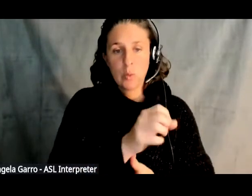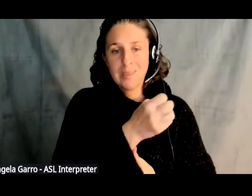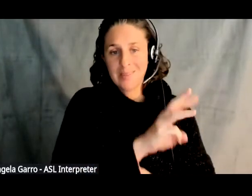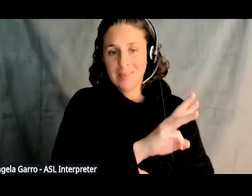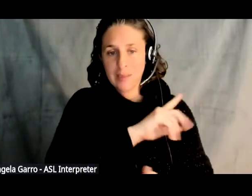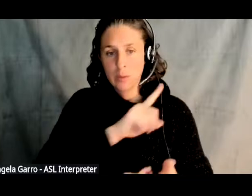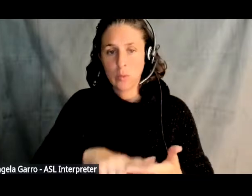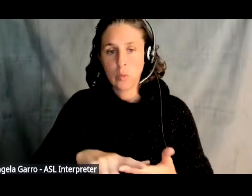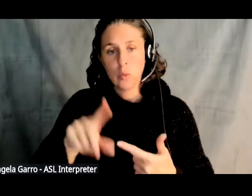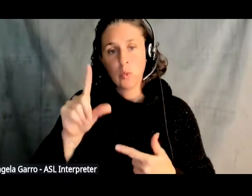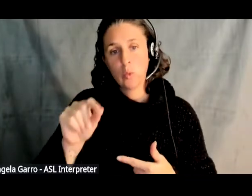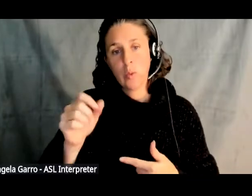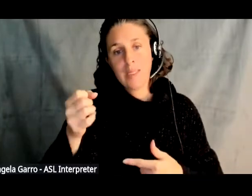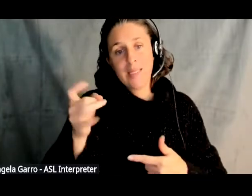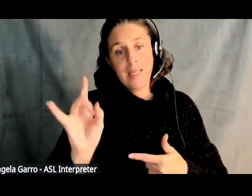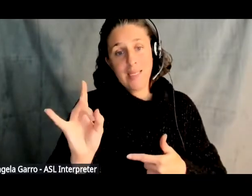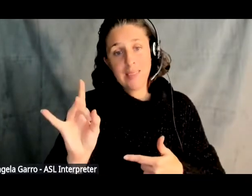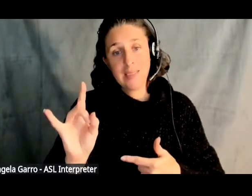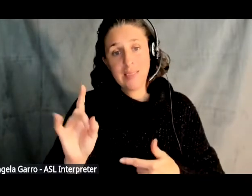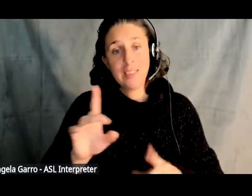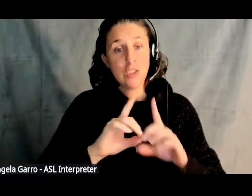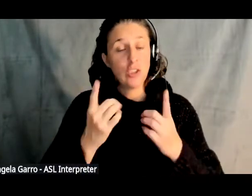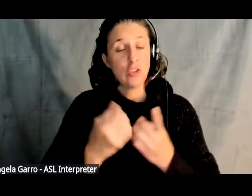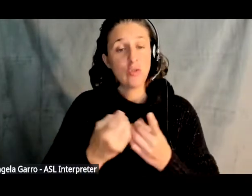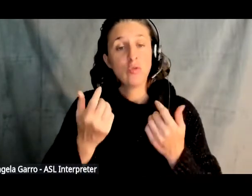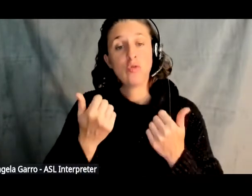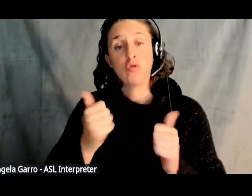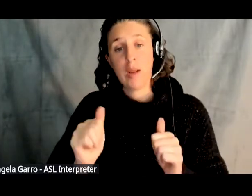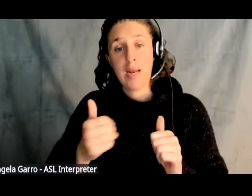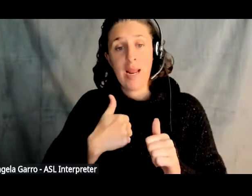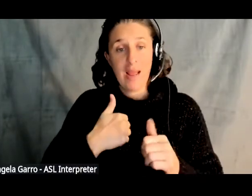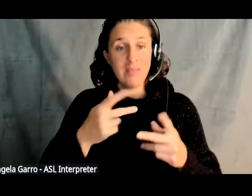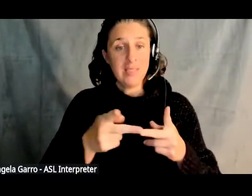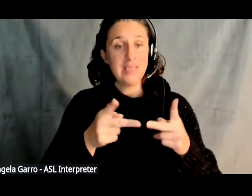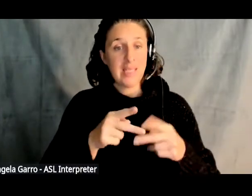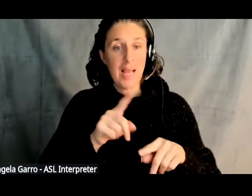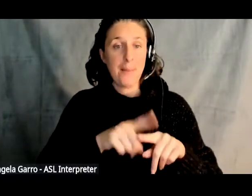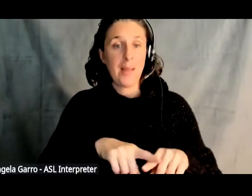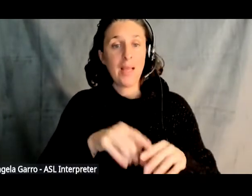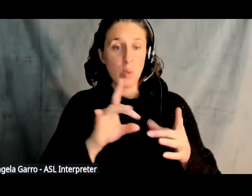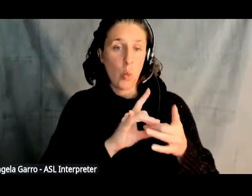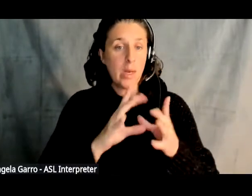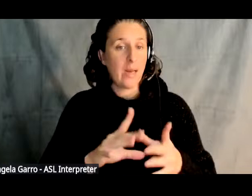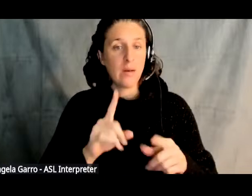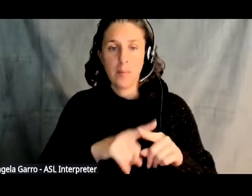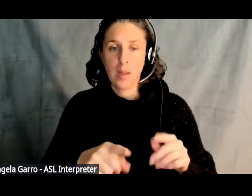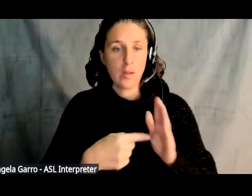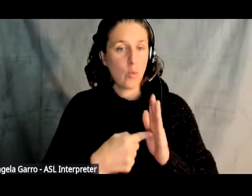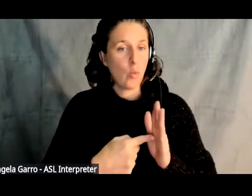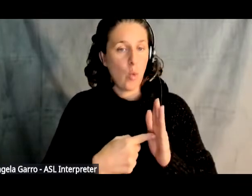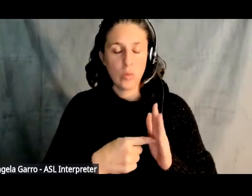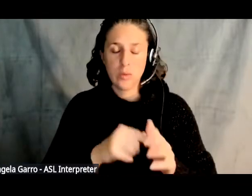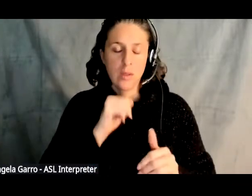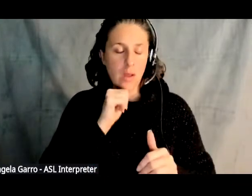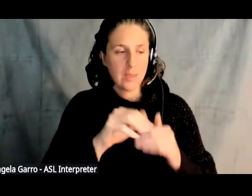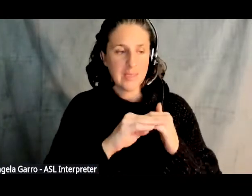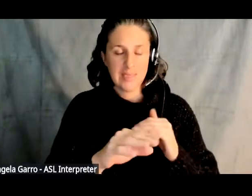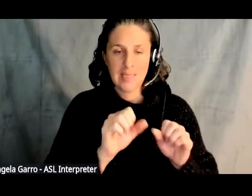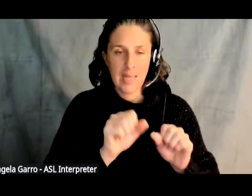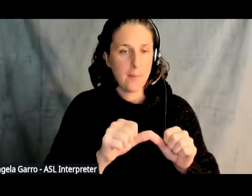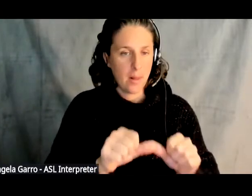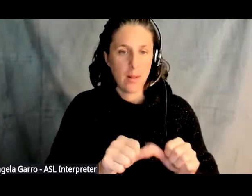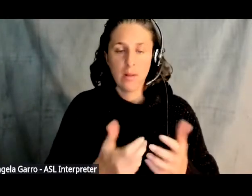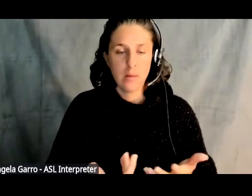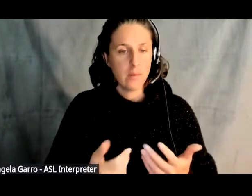2016 and 2018, the district tried having site-based coordinators, but the role was unsustainable. leading to